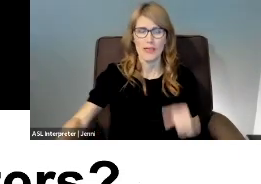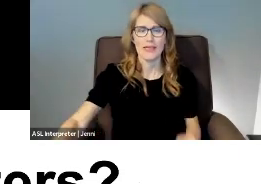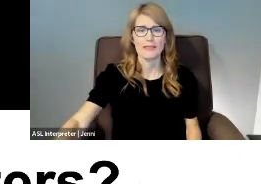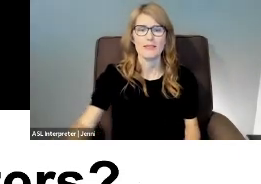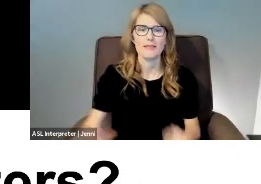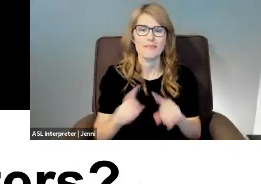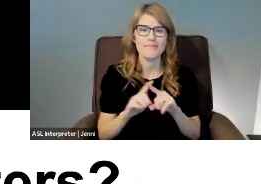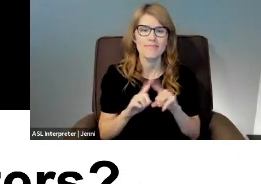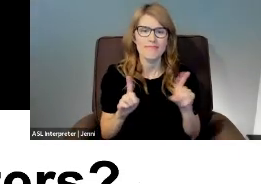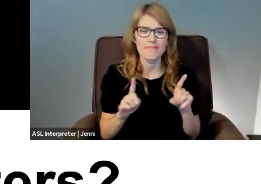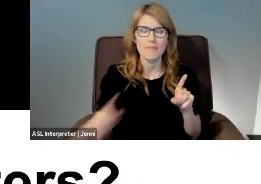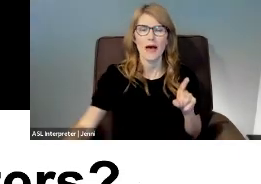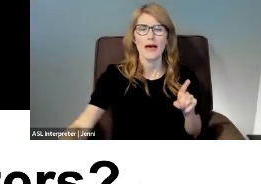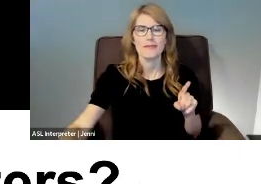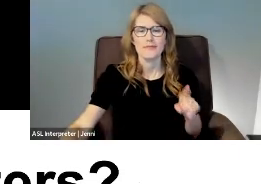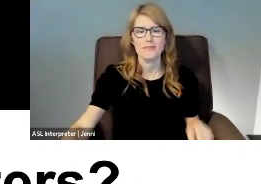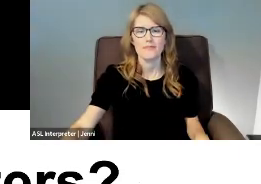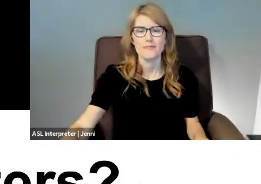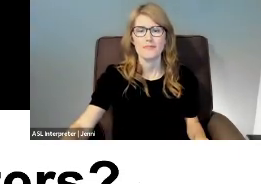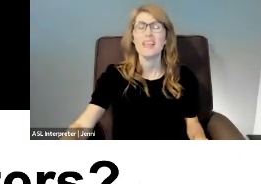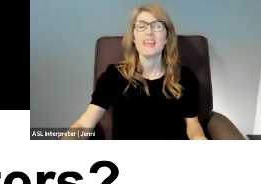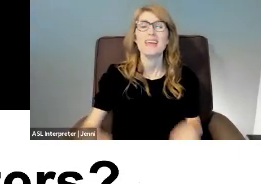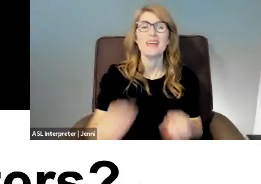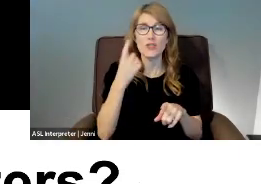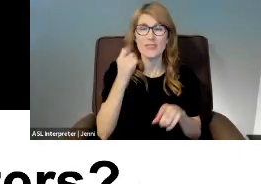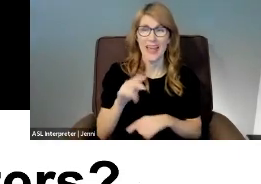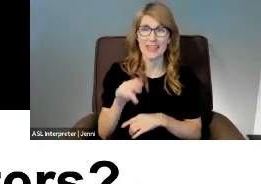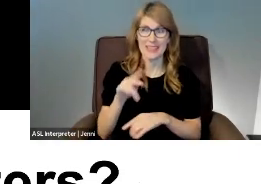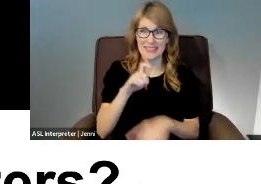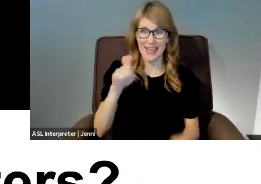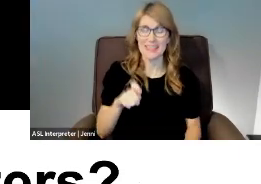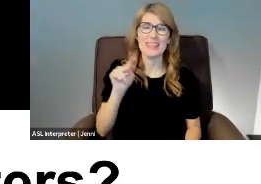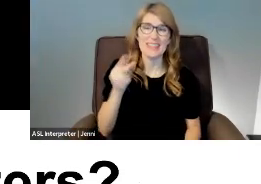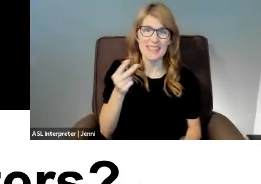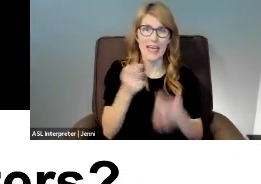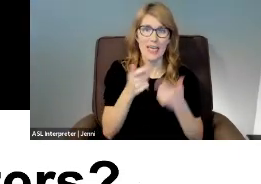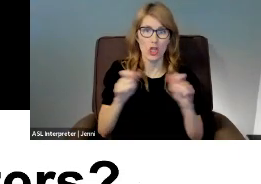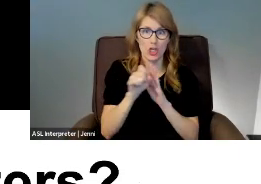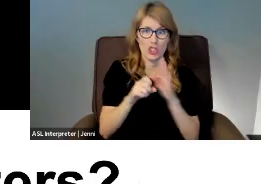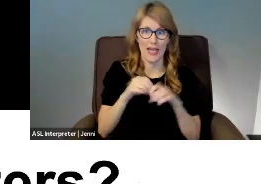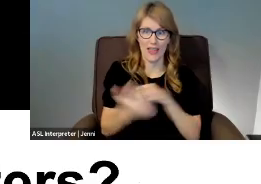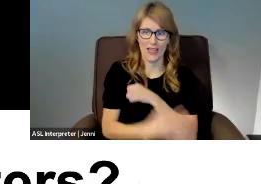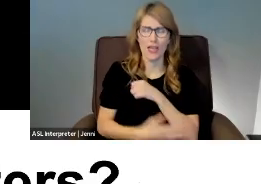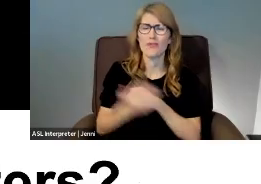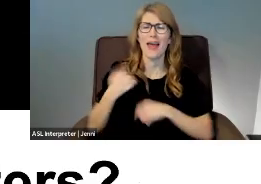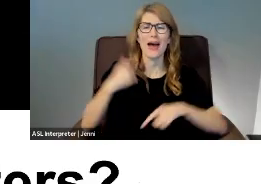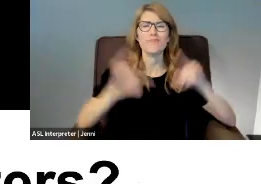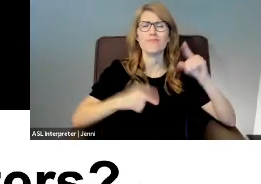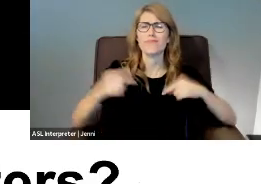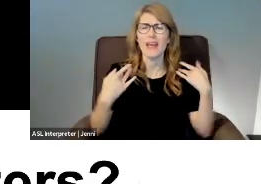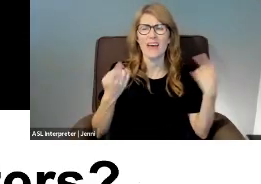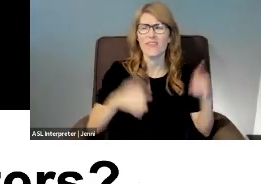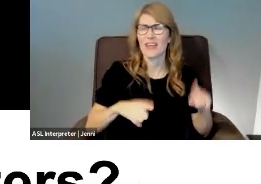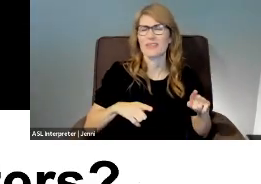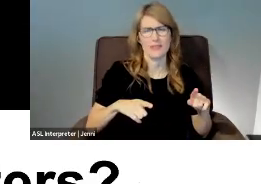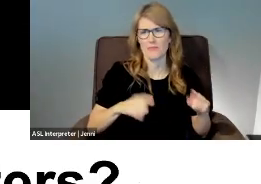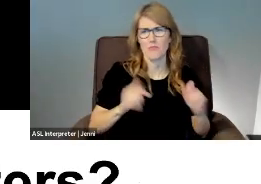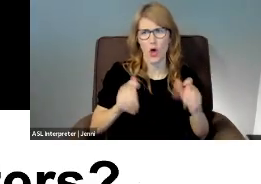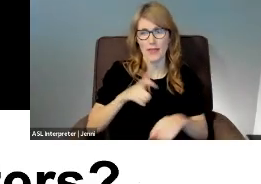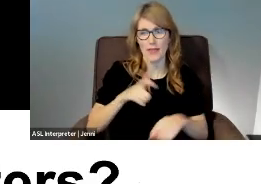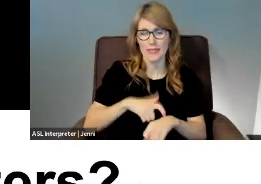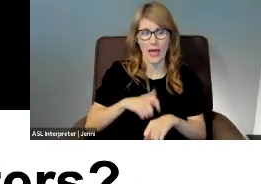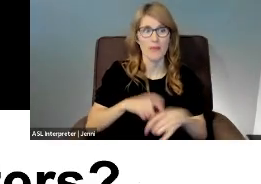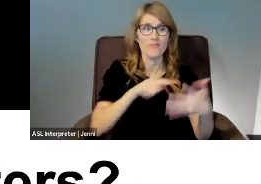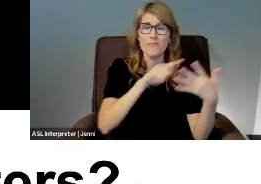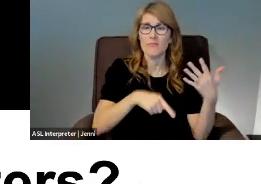But let's also consider that Texas is the second largest state in the country and has a wide array of events happening all the time. These are some of the